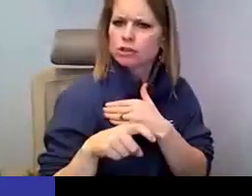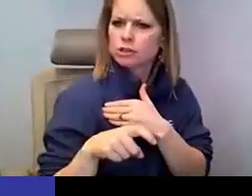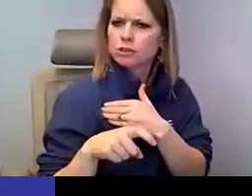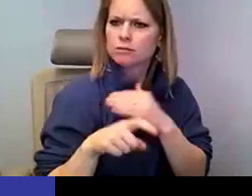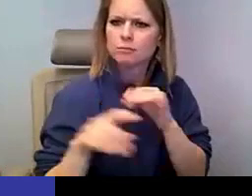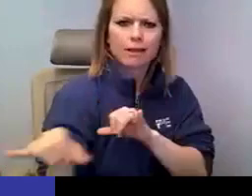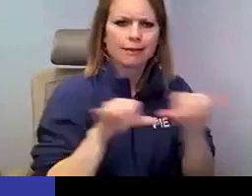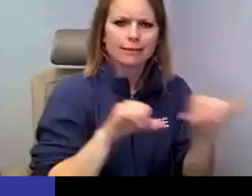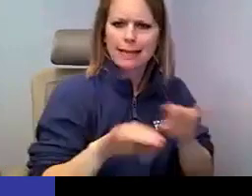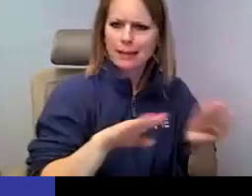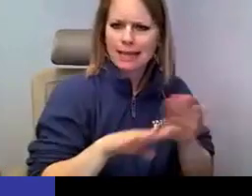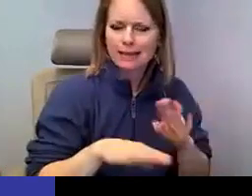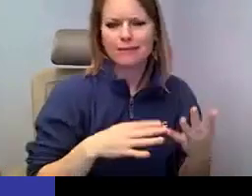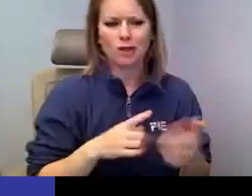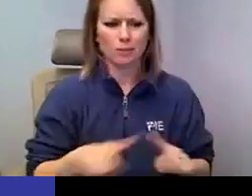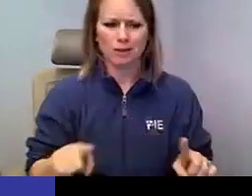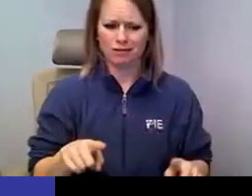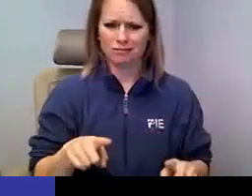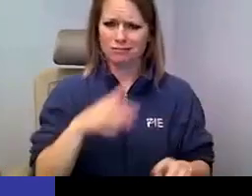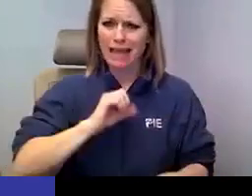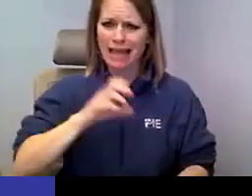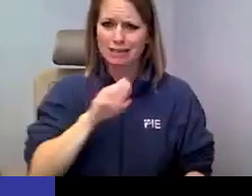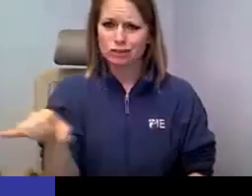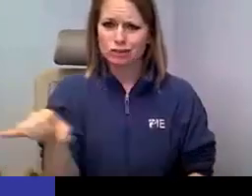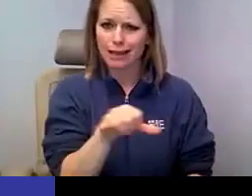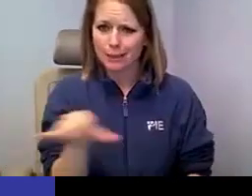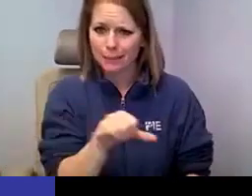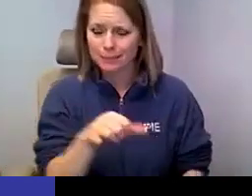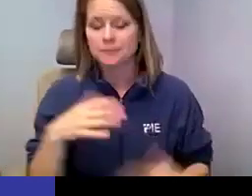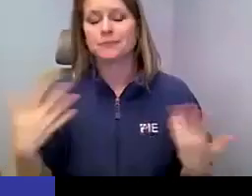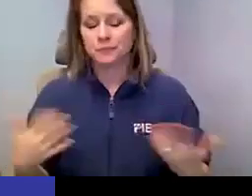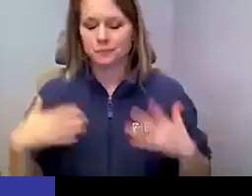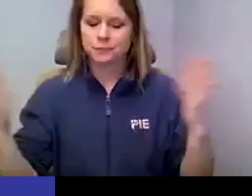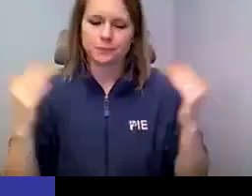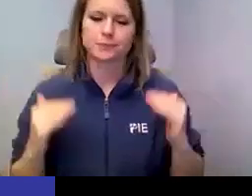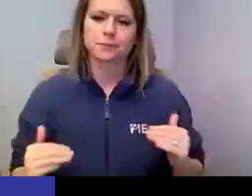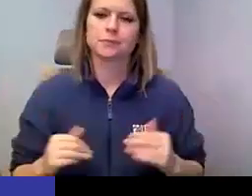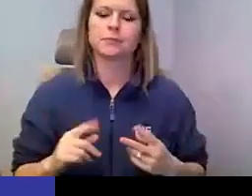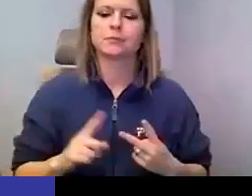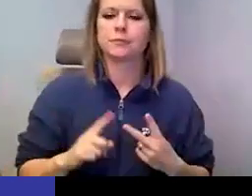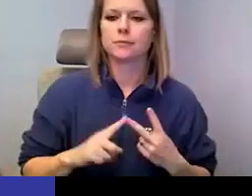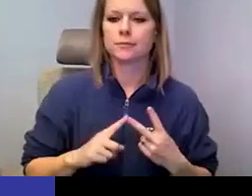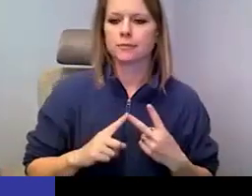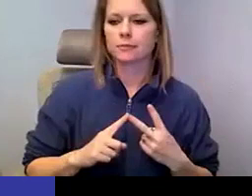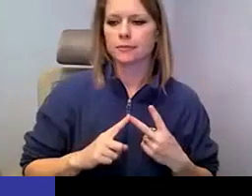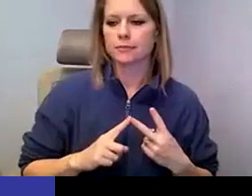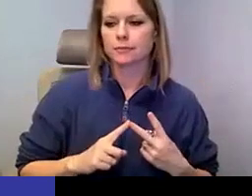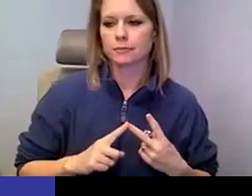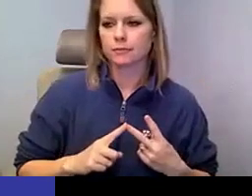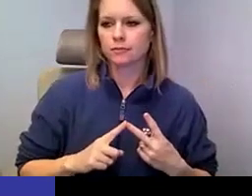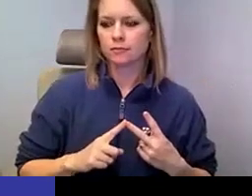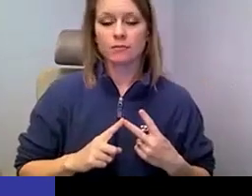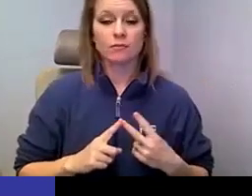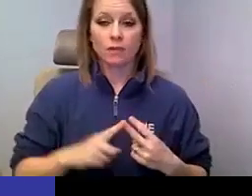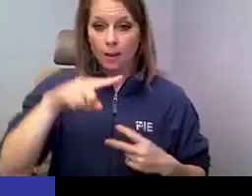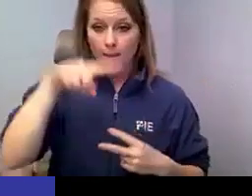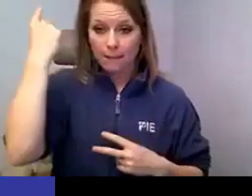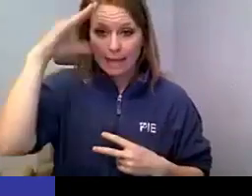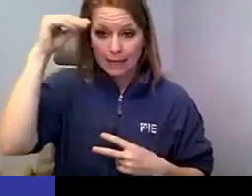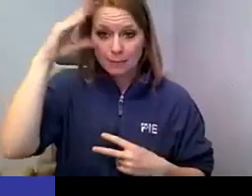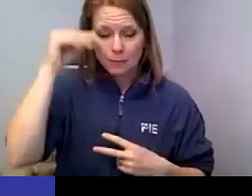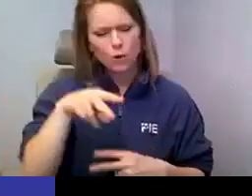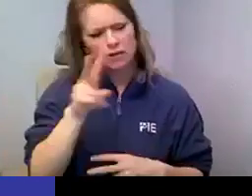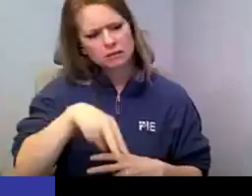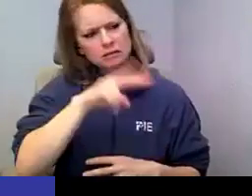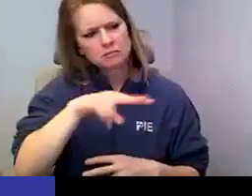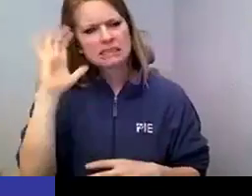age, and we know that's just not true. Black boys are perceived by people as angrier. It's not hard to see